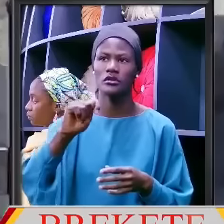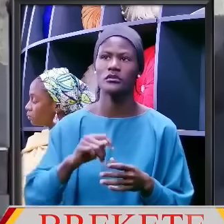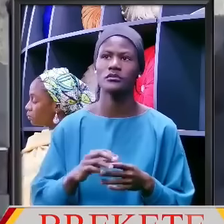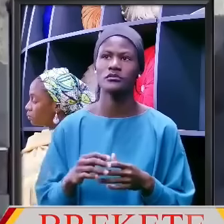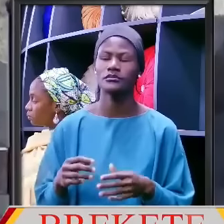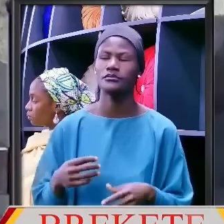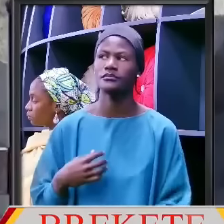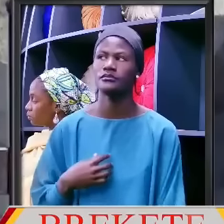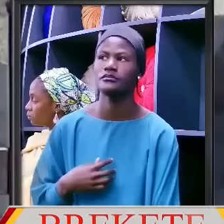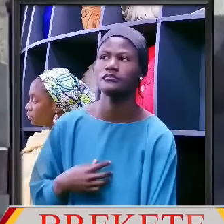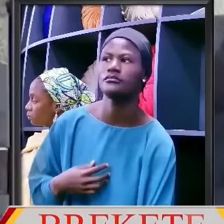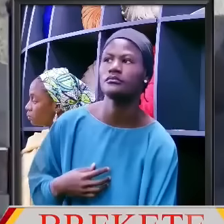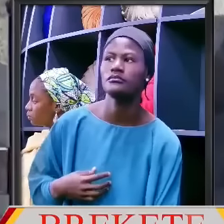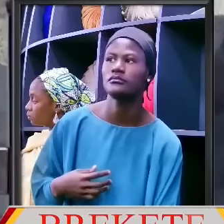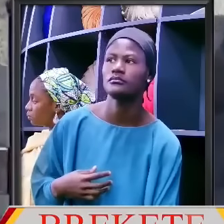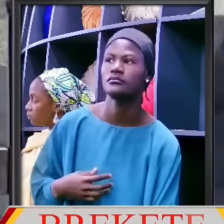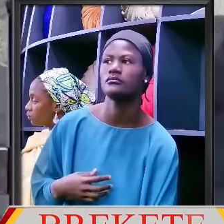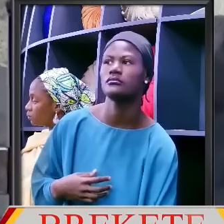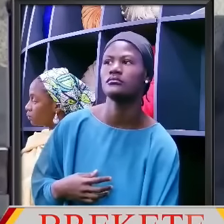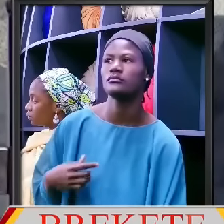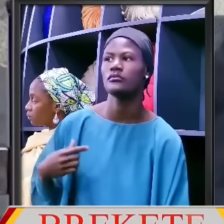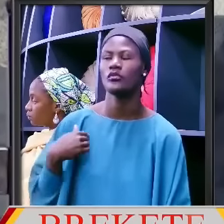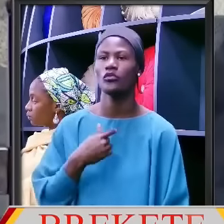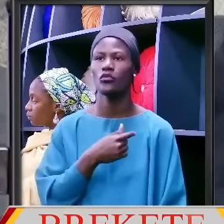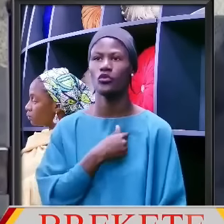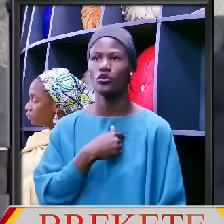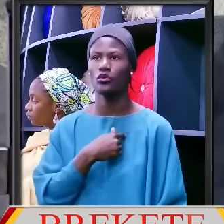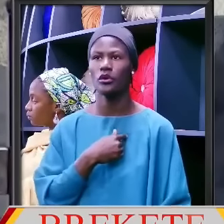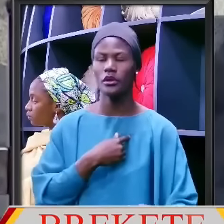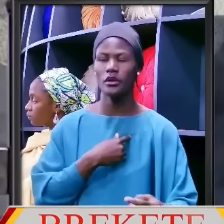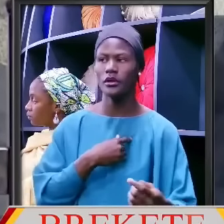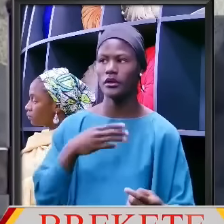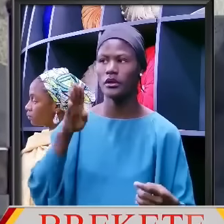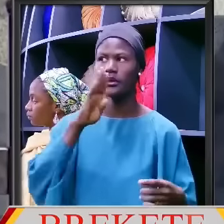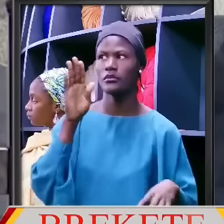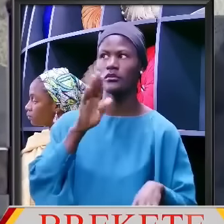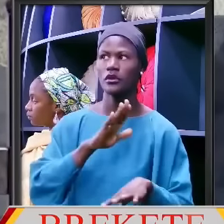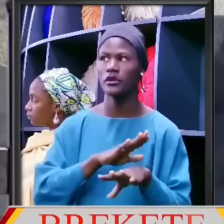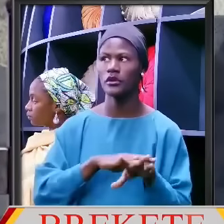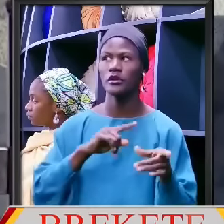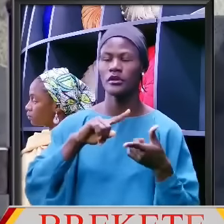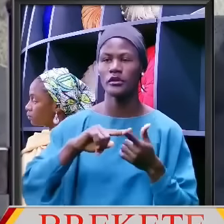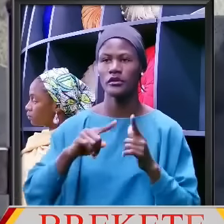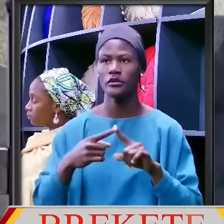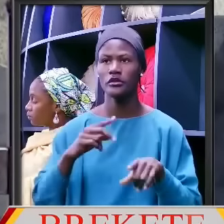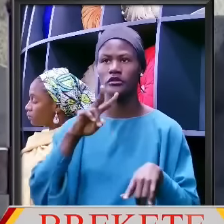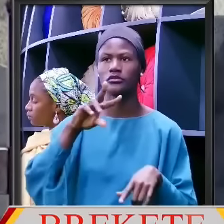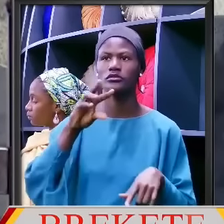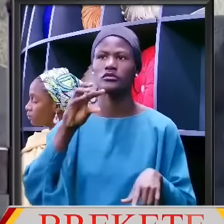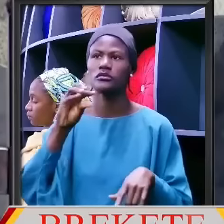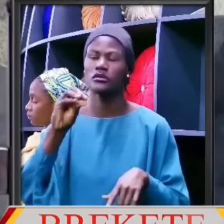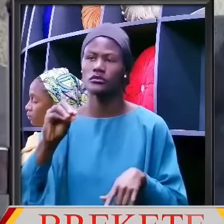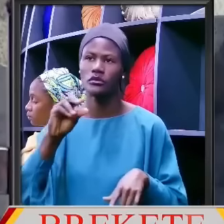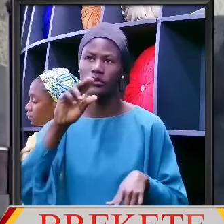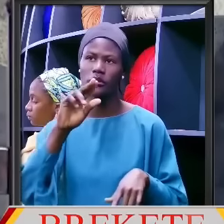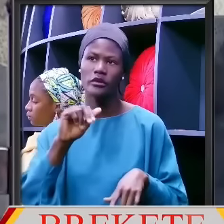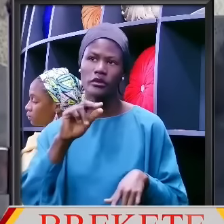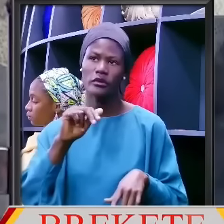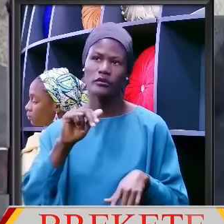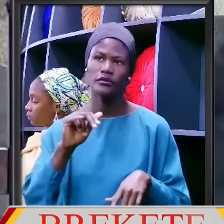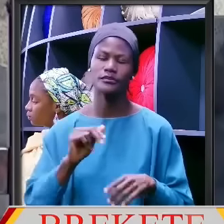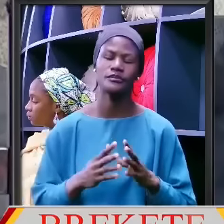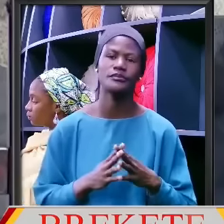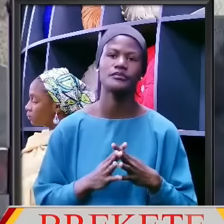So we become kind of friend. That was 2011.